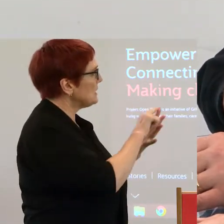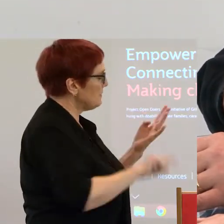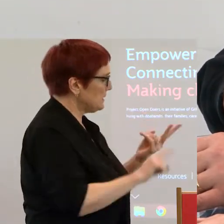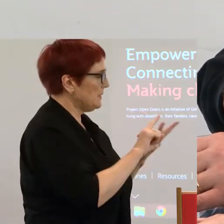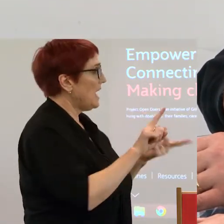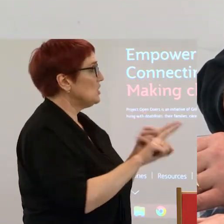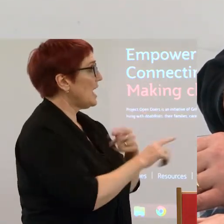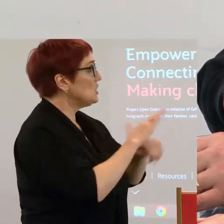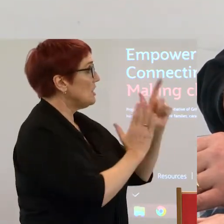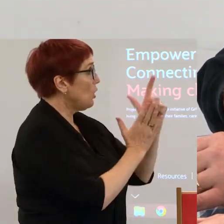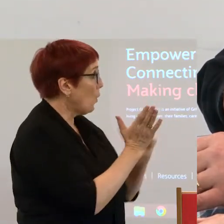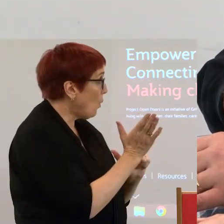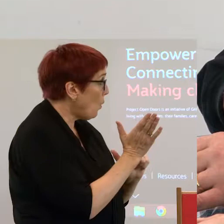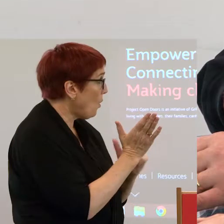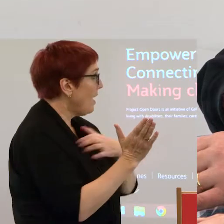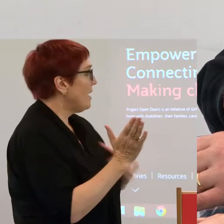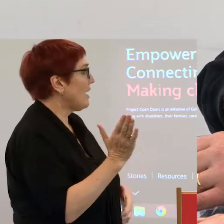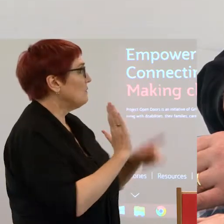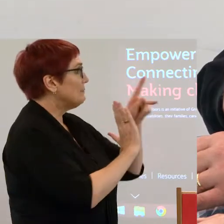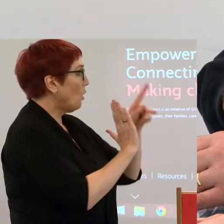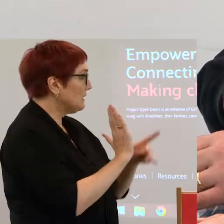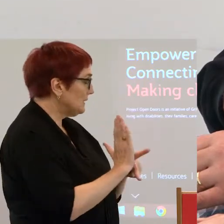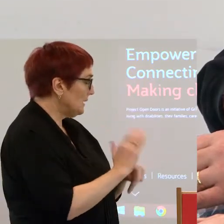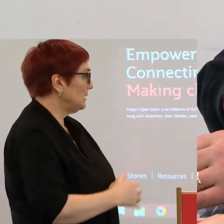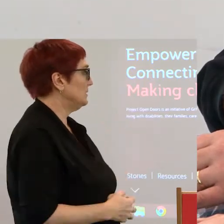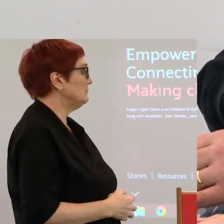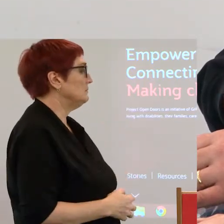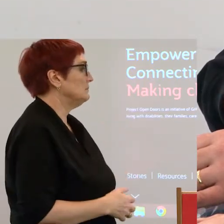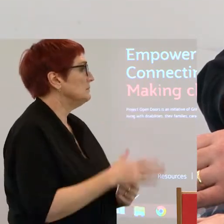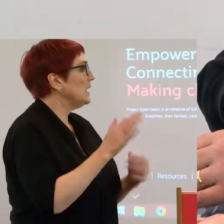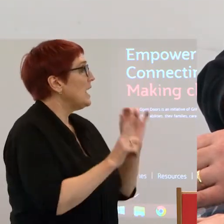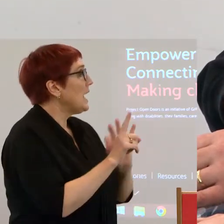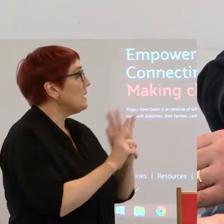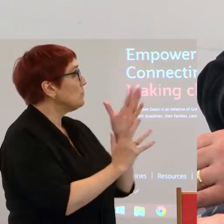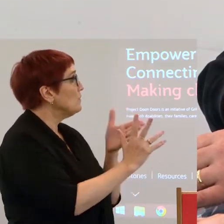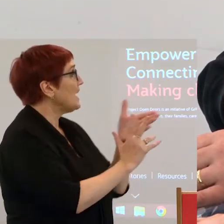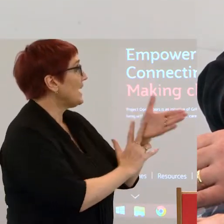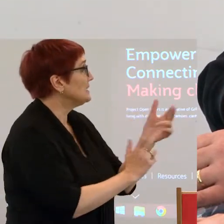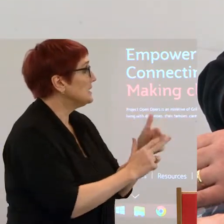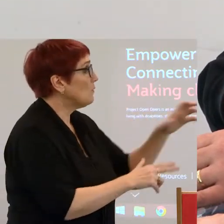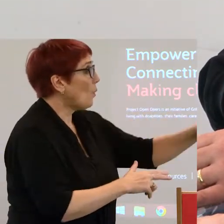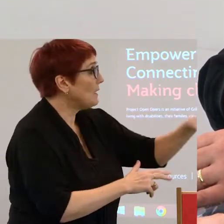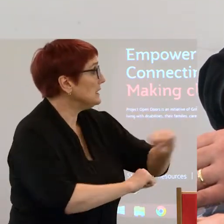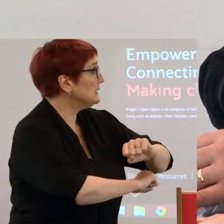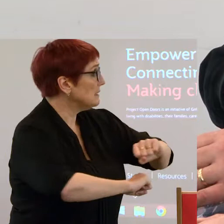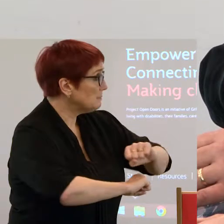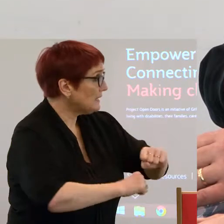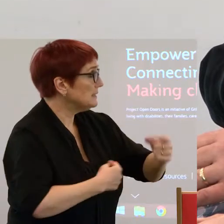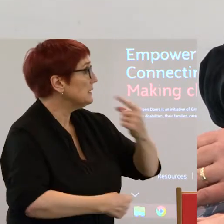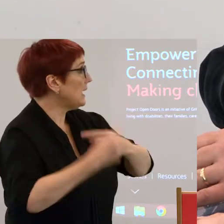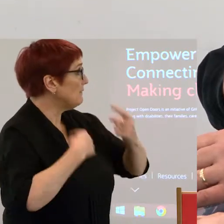changes in legislation and government policy at each level, improved access to places, spaces and information for